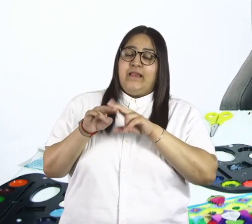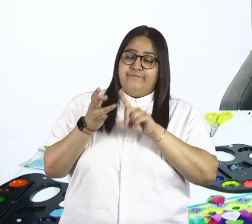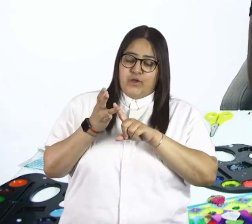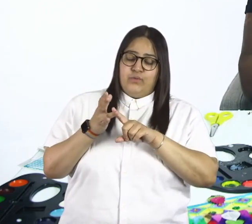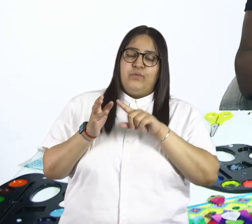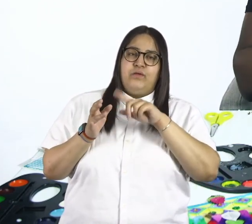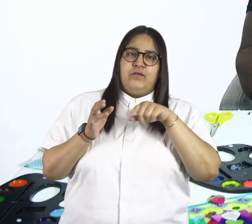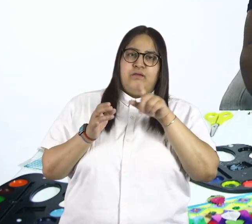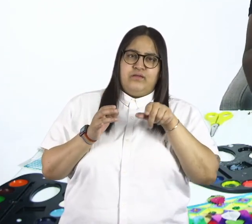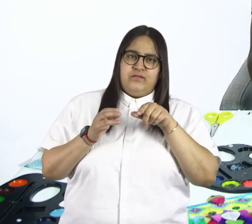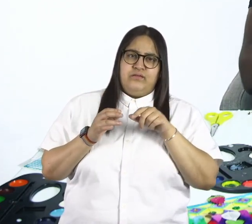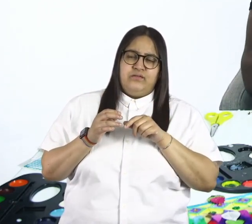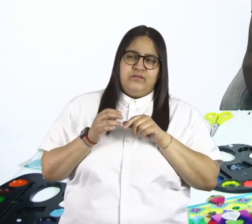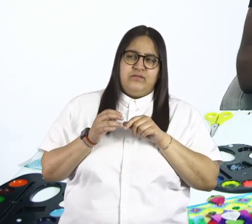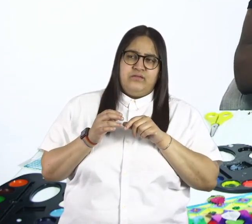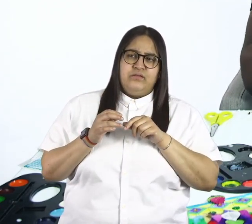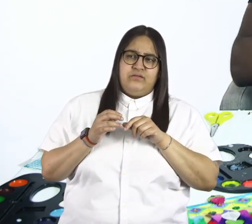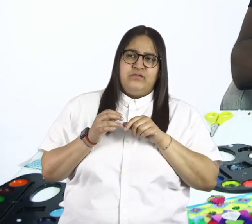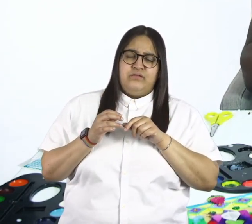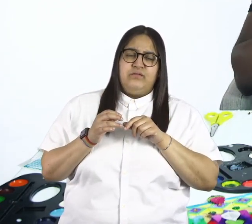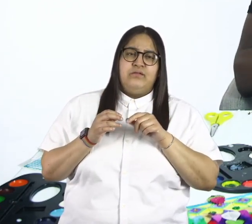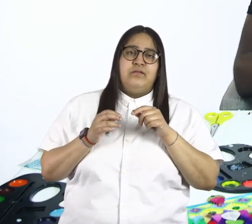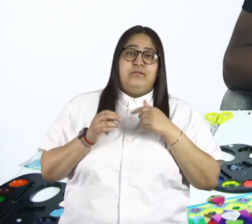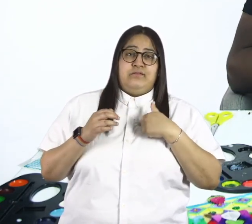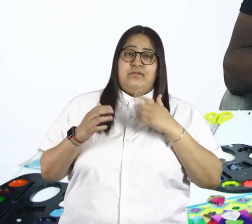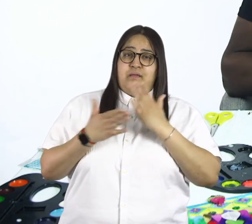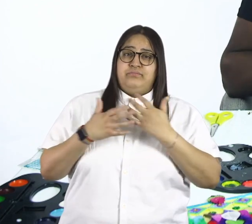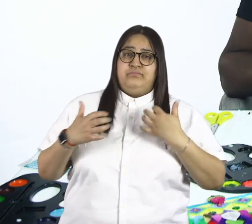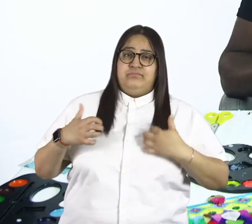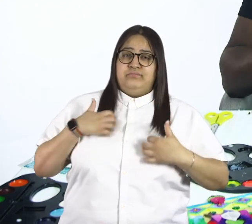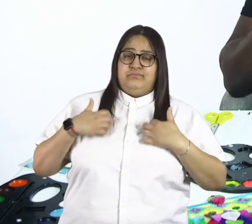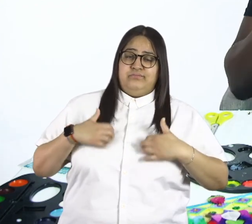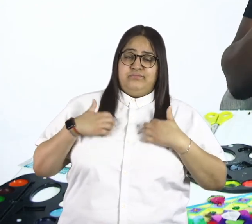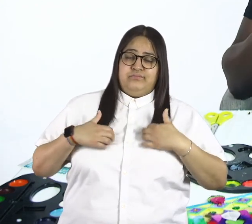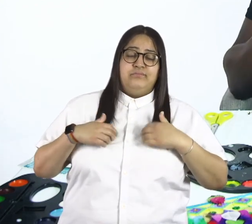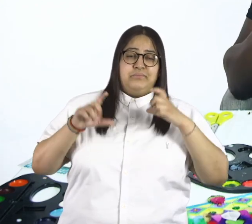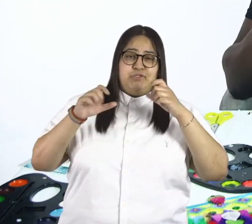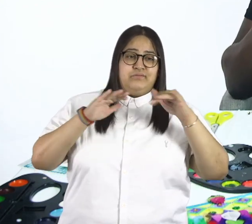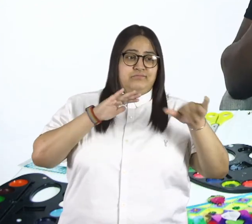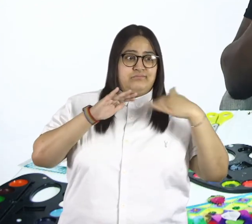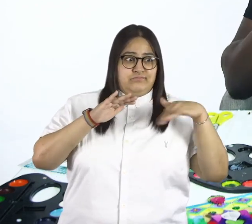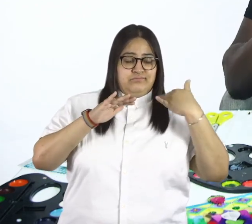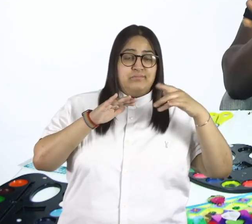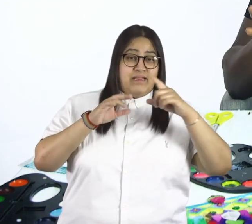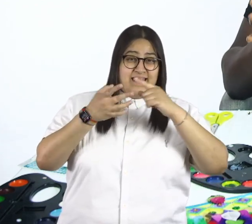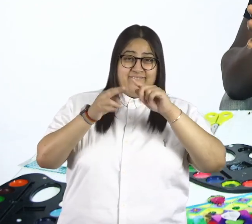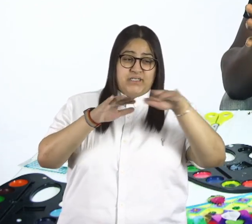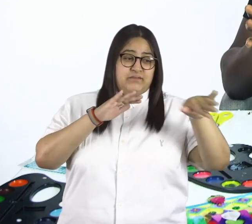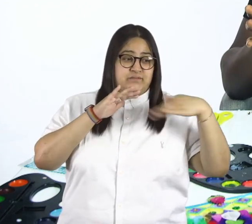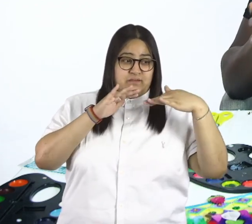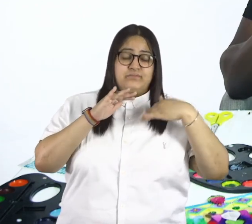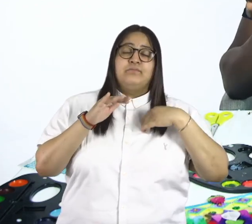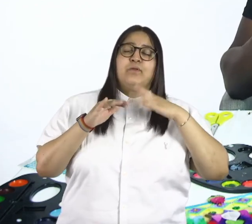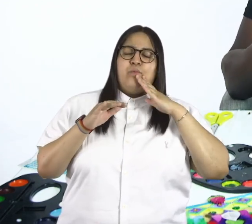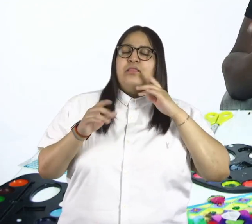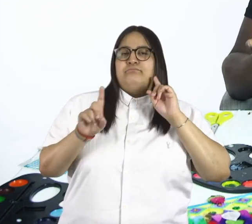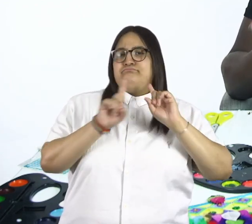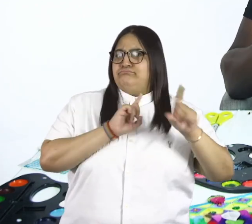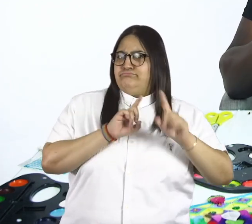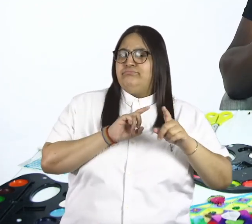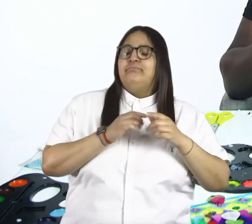info@ukoncareers.com. We look forward to seeing your pictures, and we will be responding to you guys as well. Thank you guys for taking time out to get